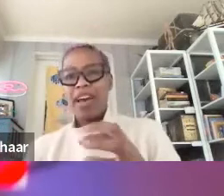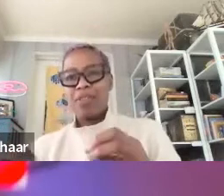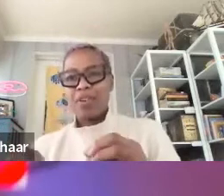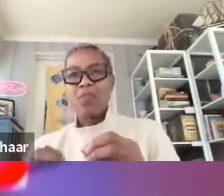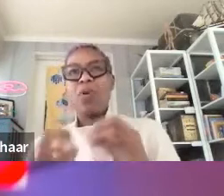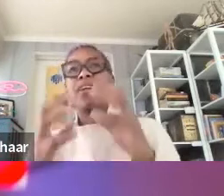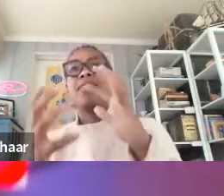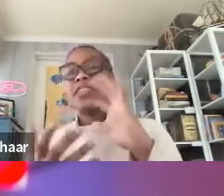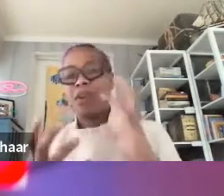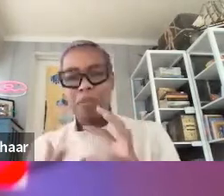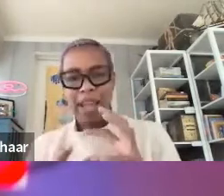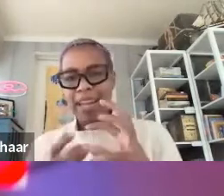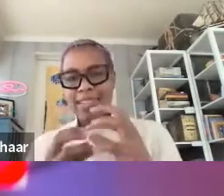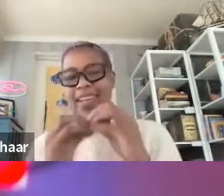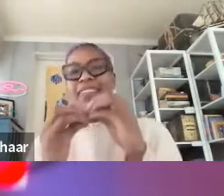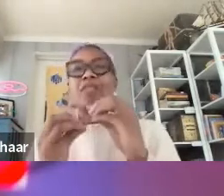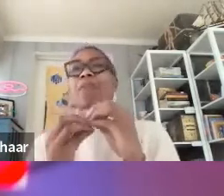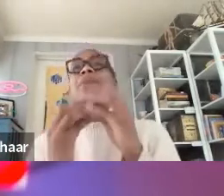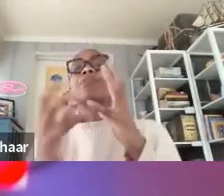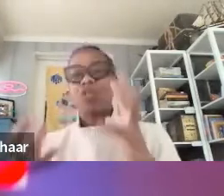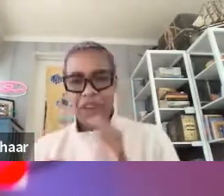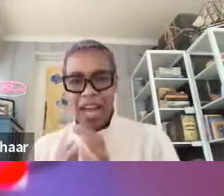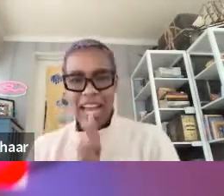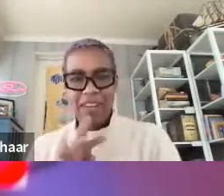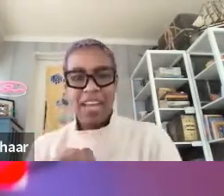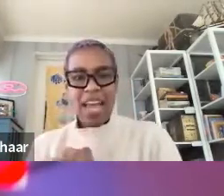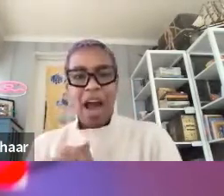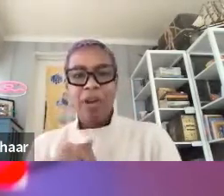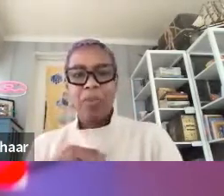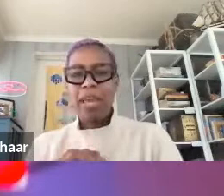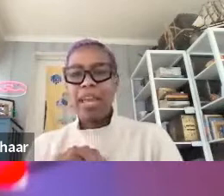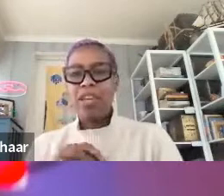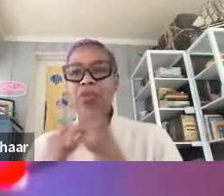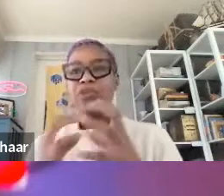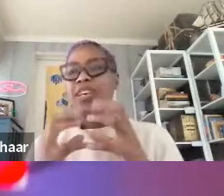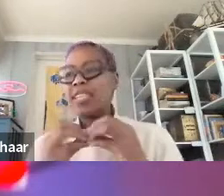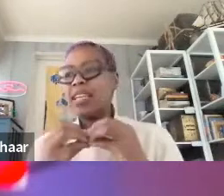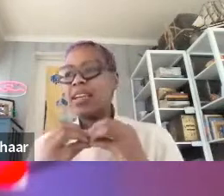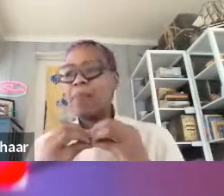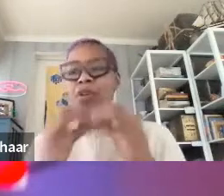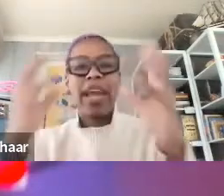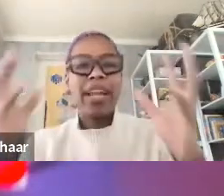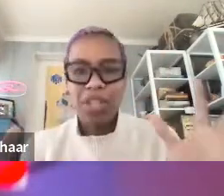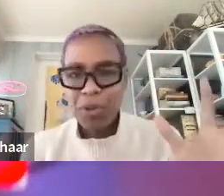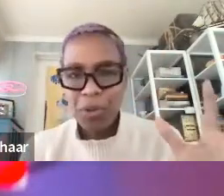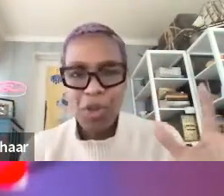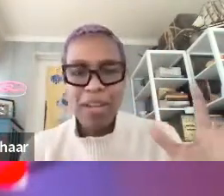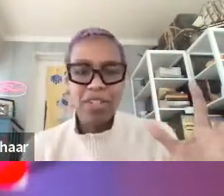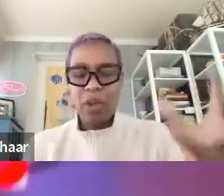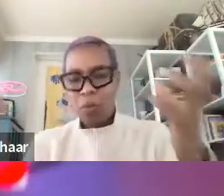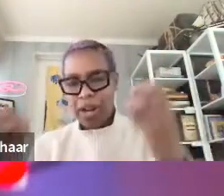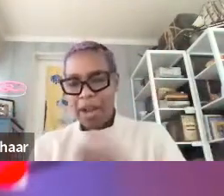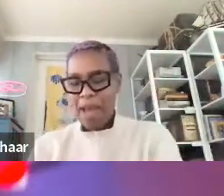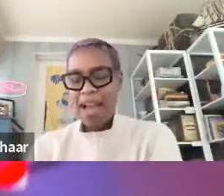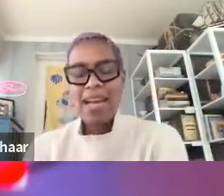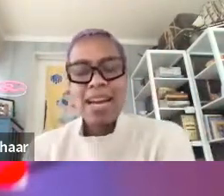discovered that there is one single planet that's been able to survive, and how can we use this and communicate it to humans so